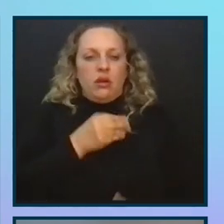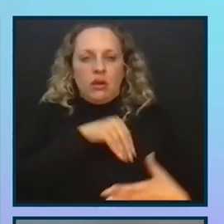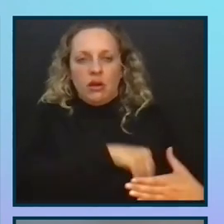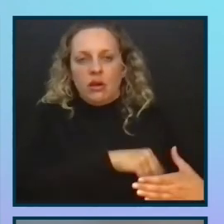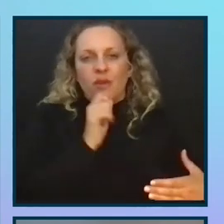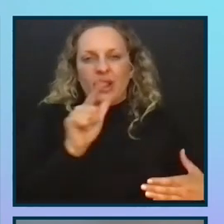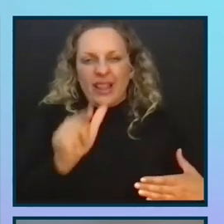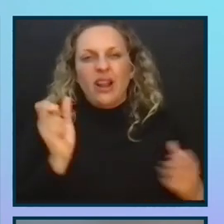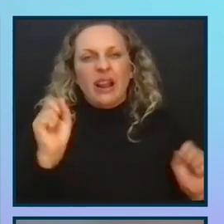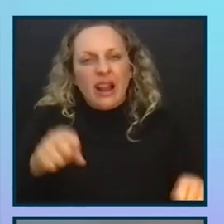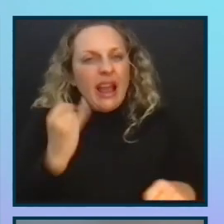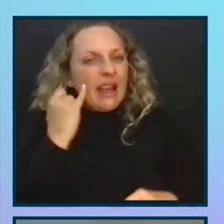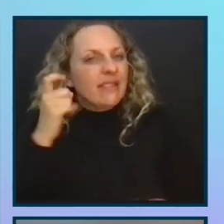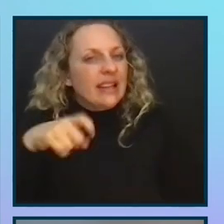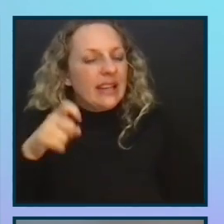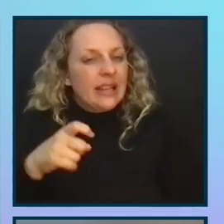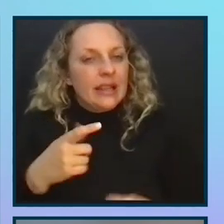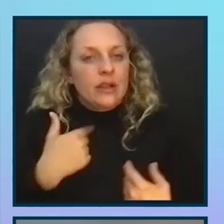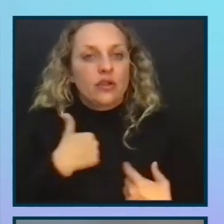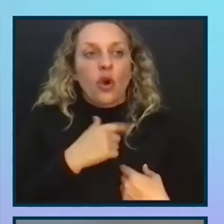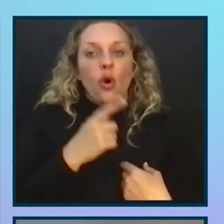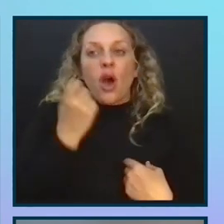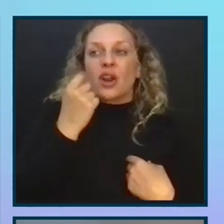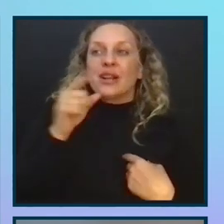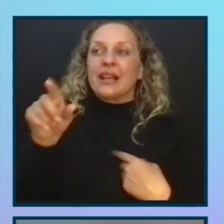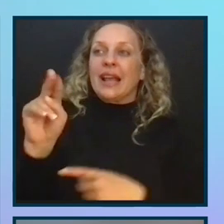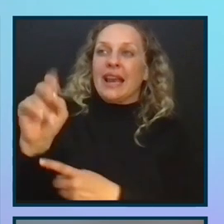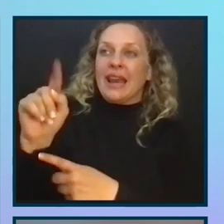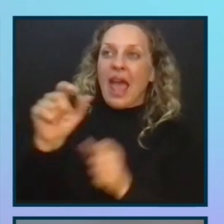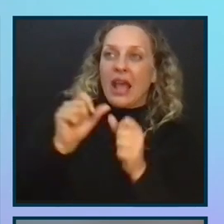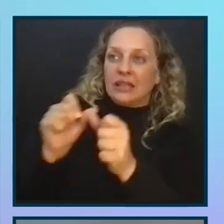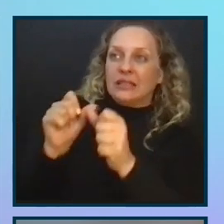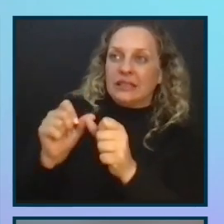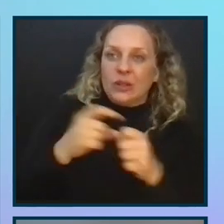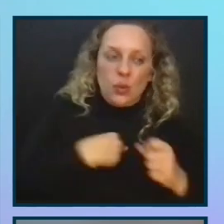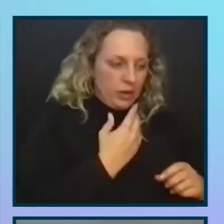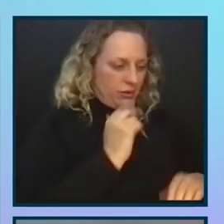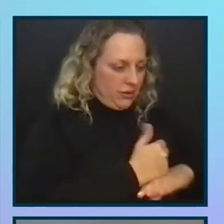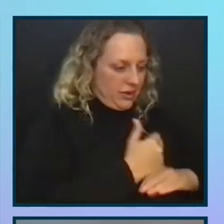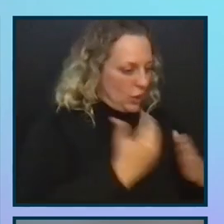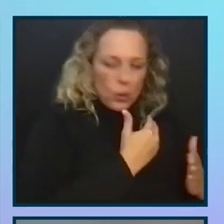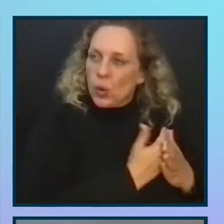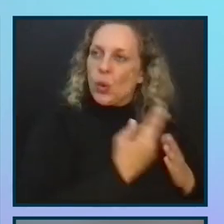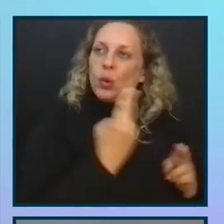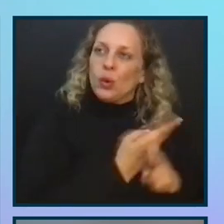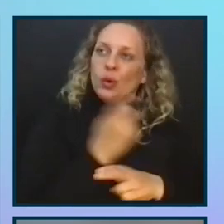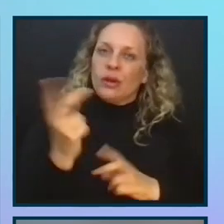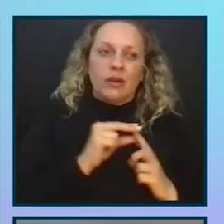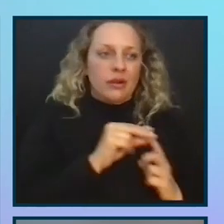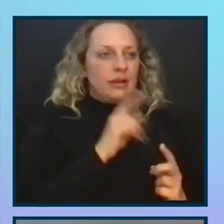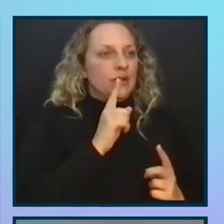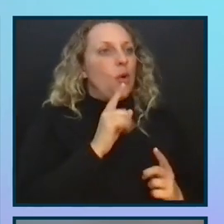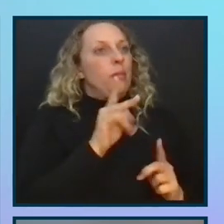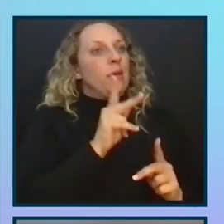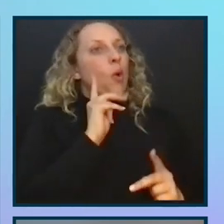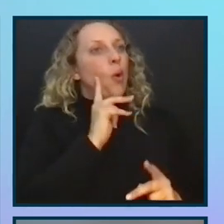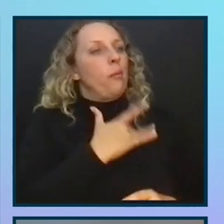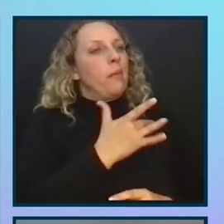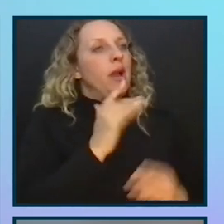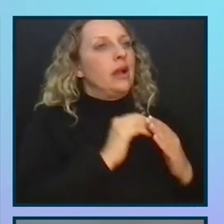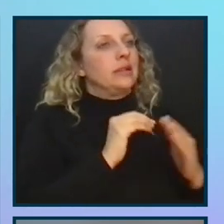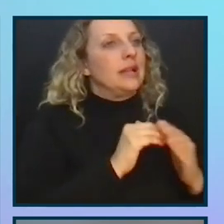not creating something net new will help us keep consistency for our designs and reduce accessibility issues across the